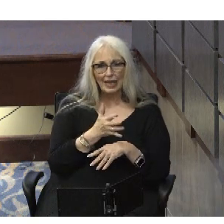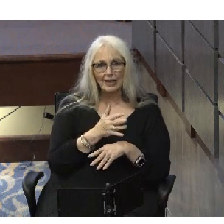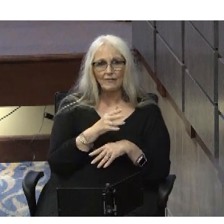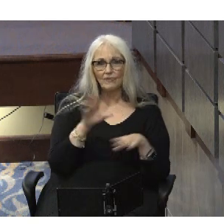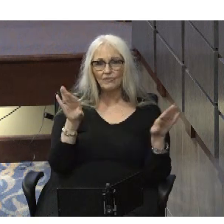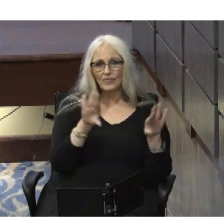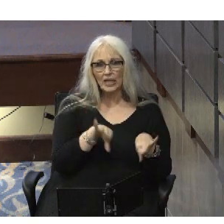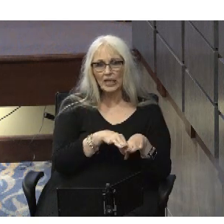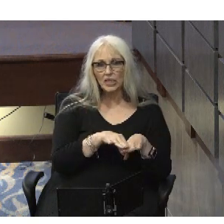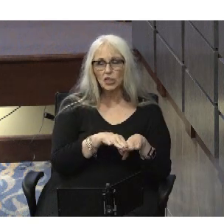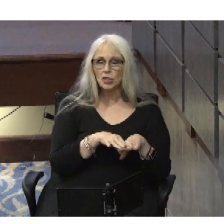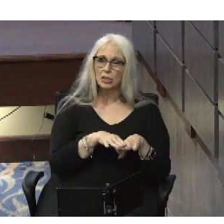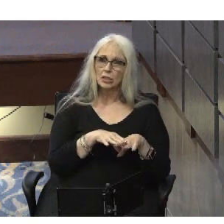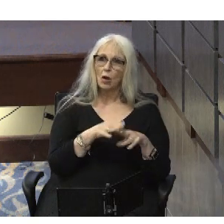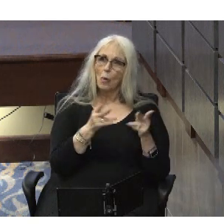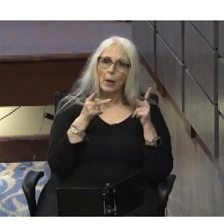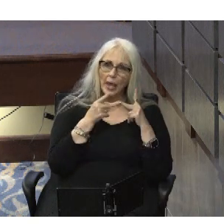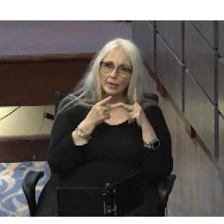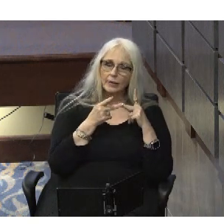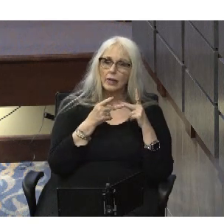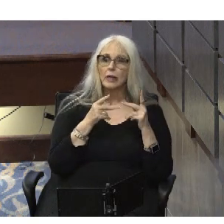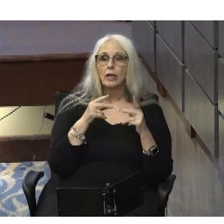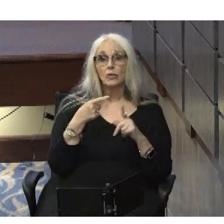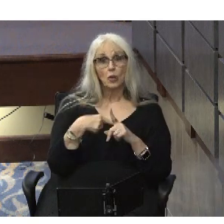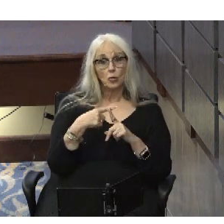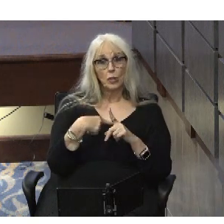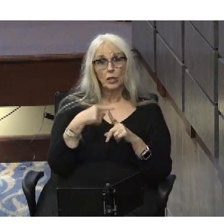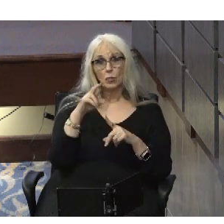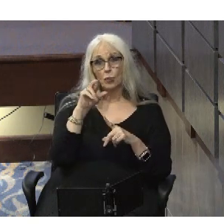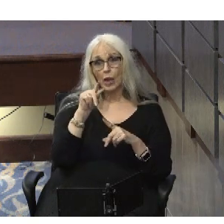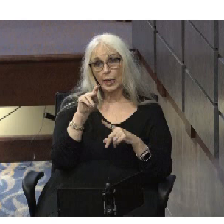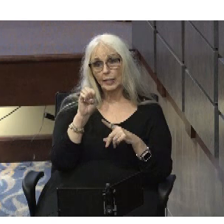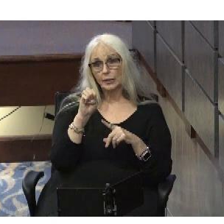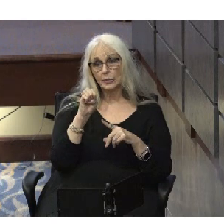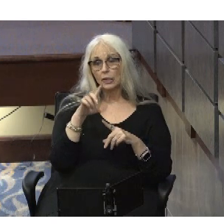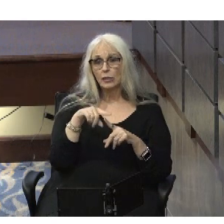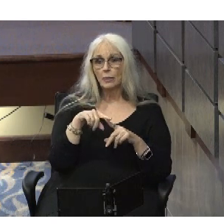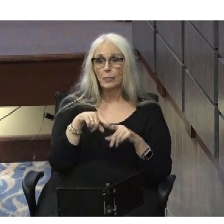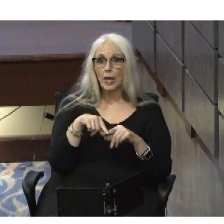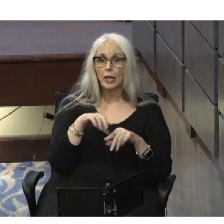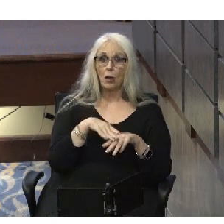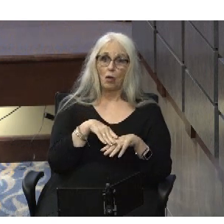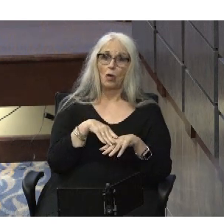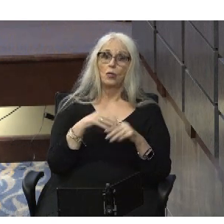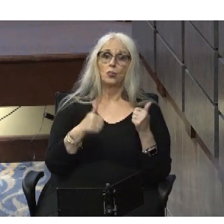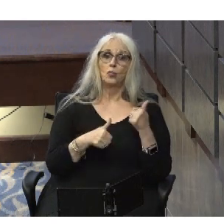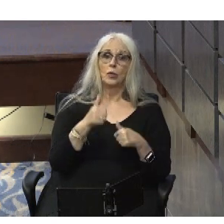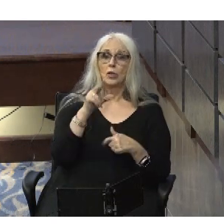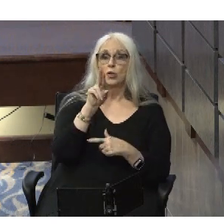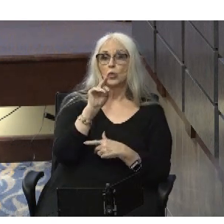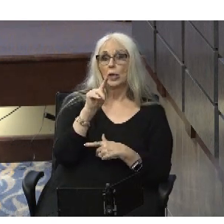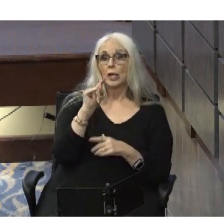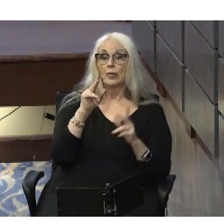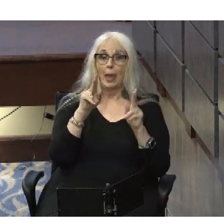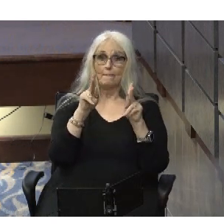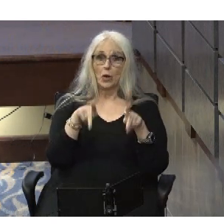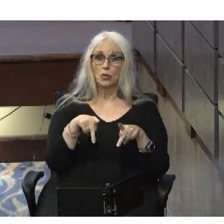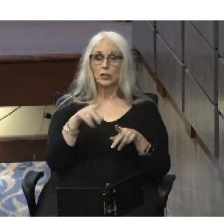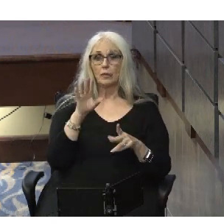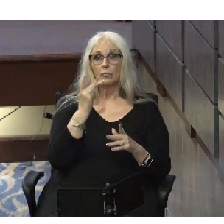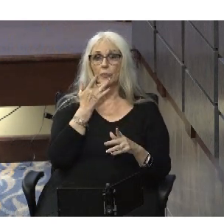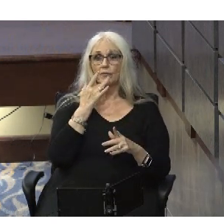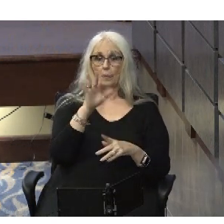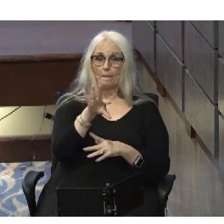village or place. The rental rates are dependent upon which unit the individual chooses. You're looking at about